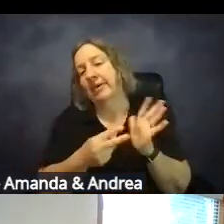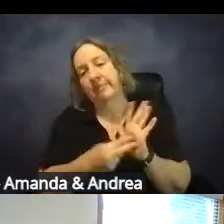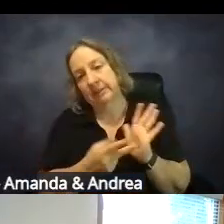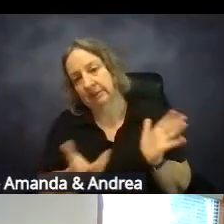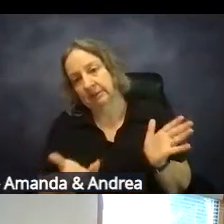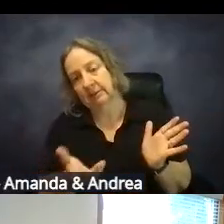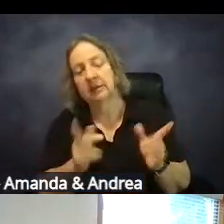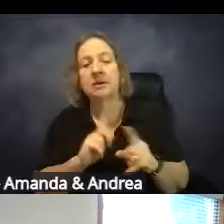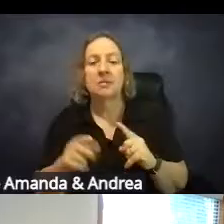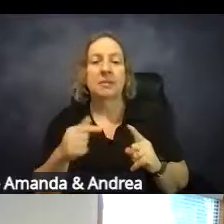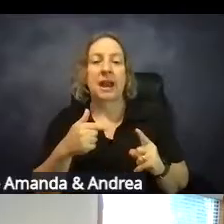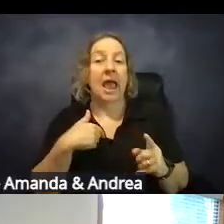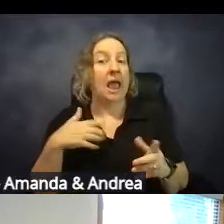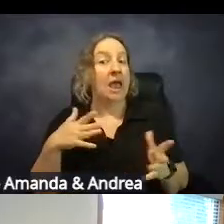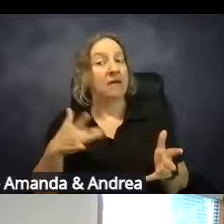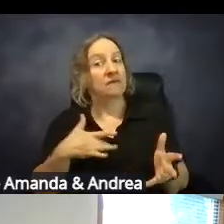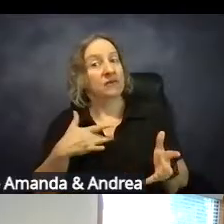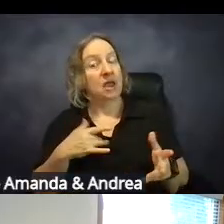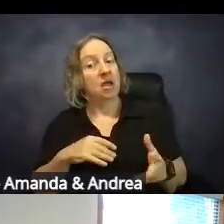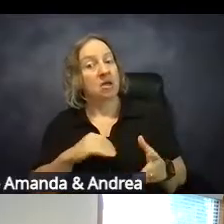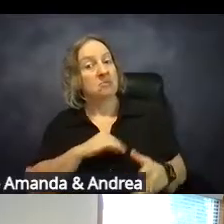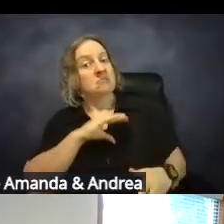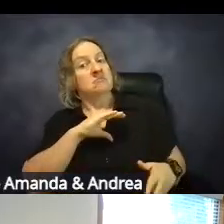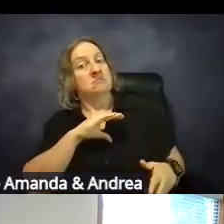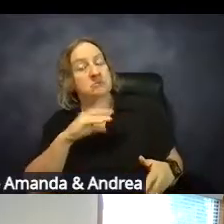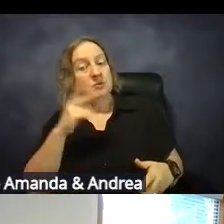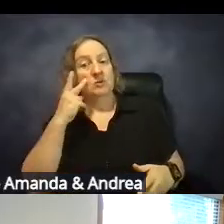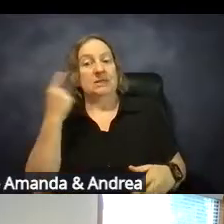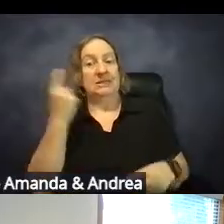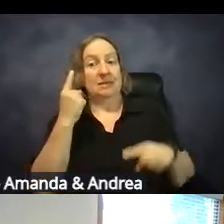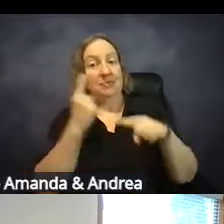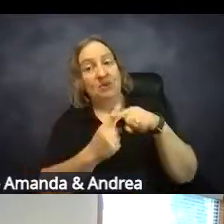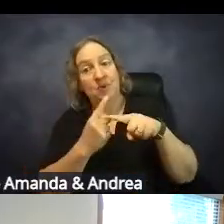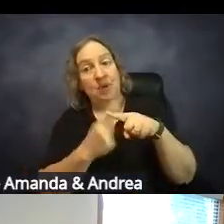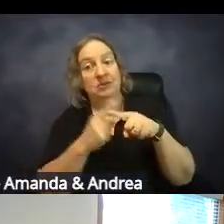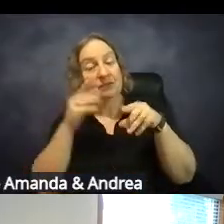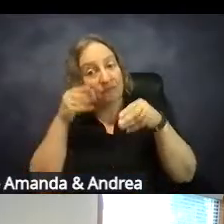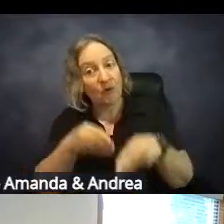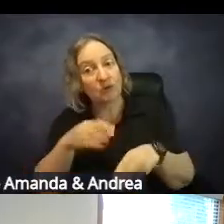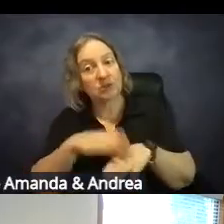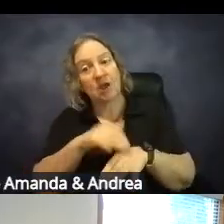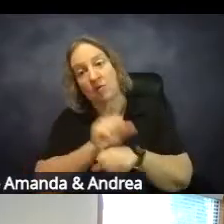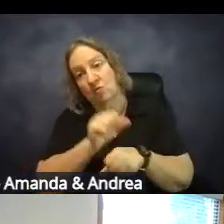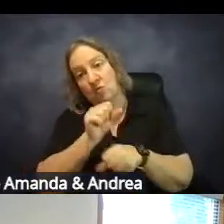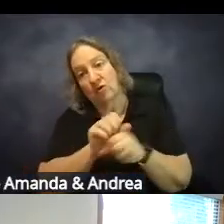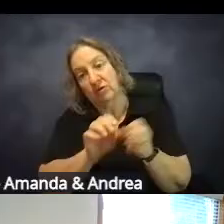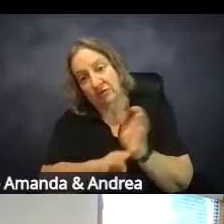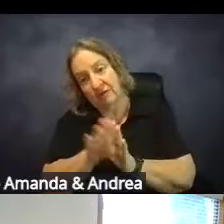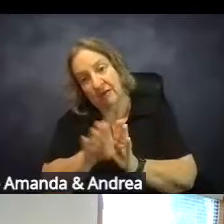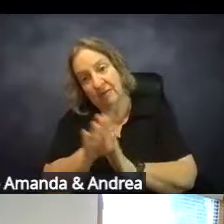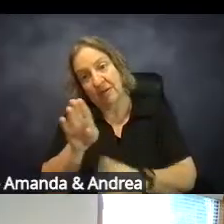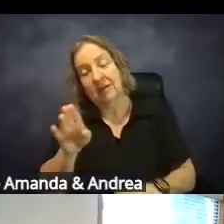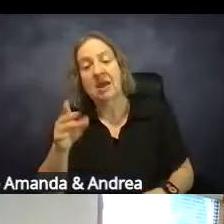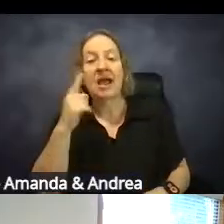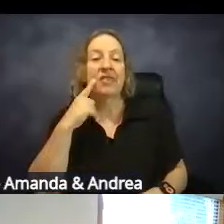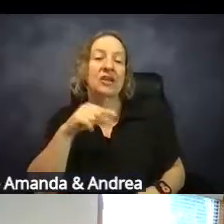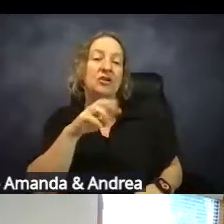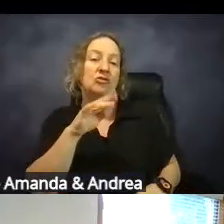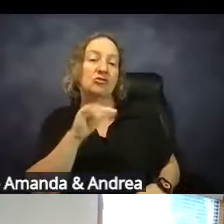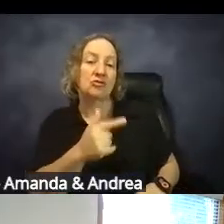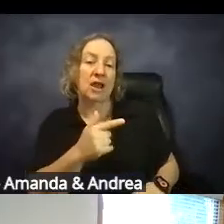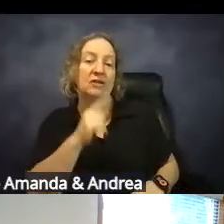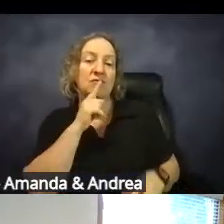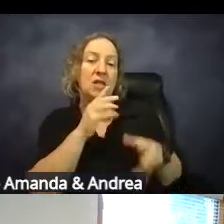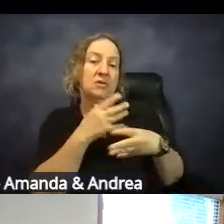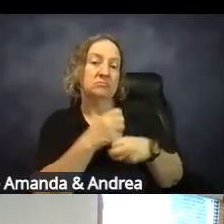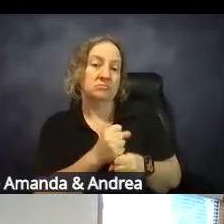but I was definitely encouraged to see something very positive focused around workforce development. I think Greg really summarized it